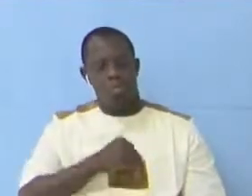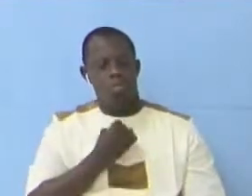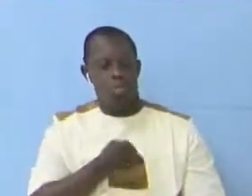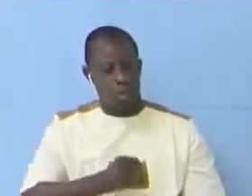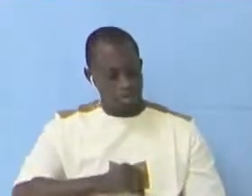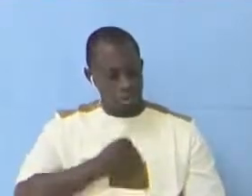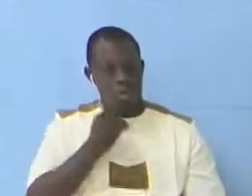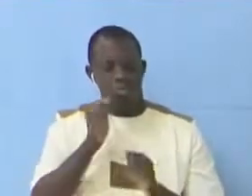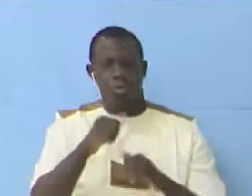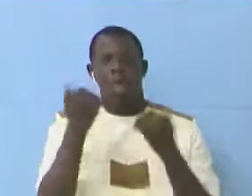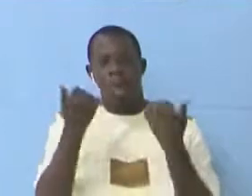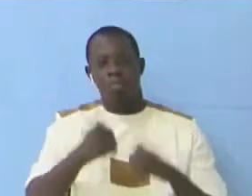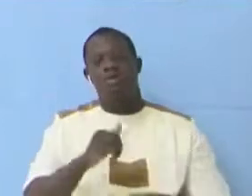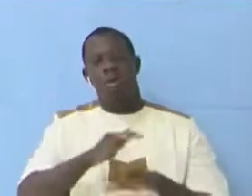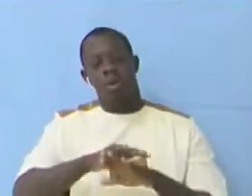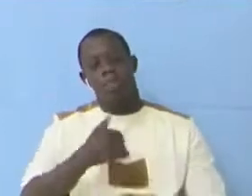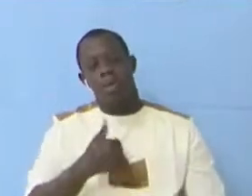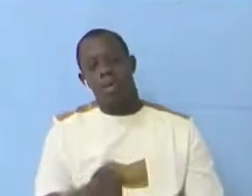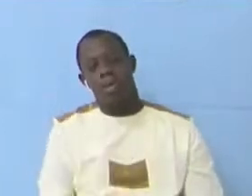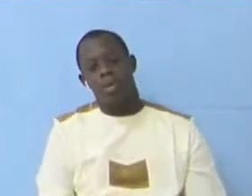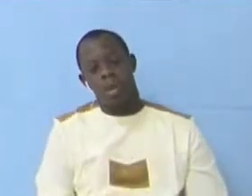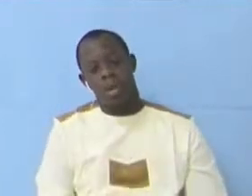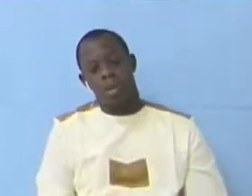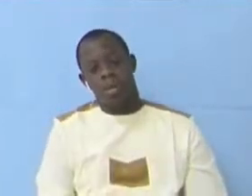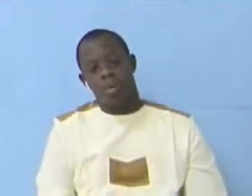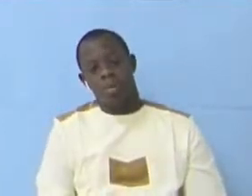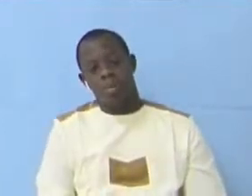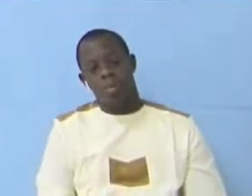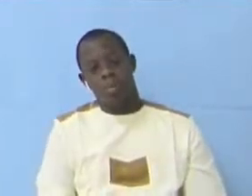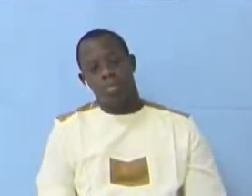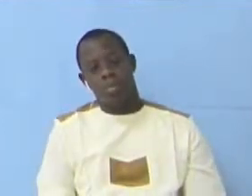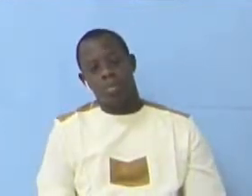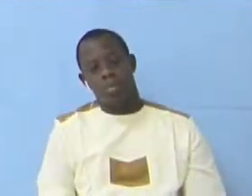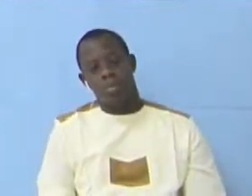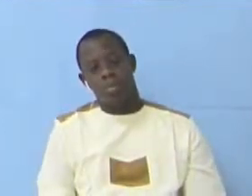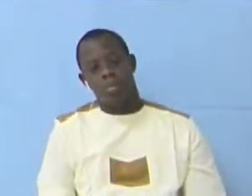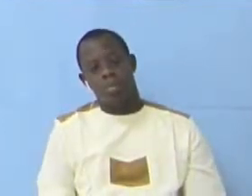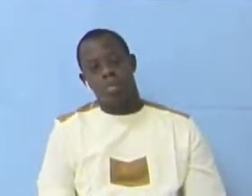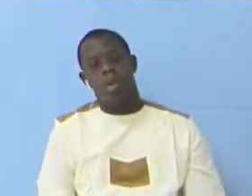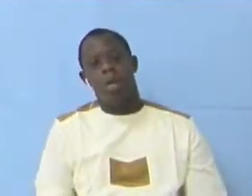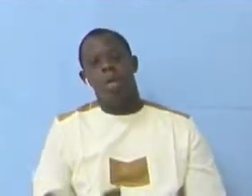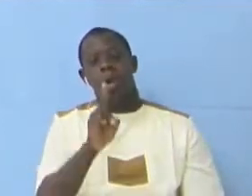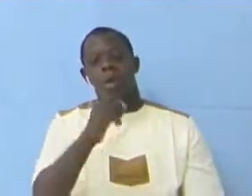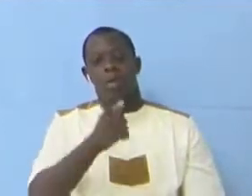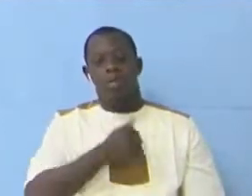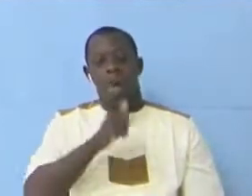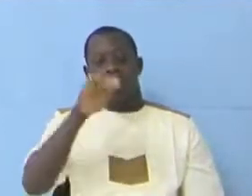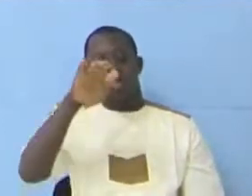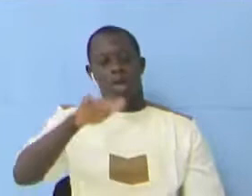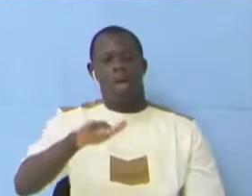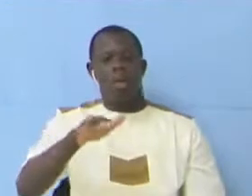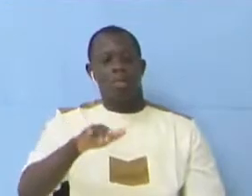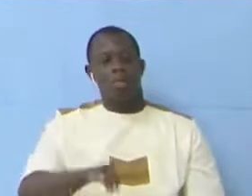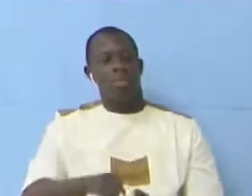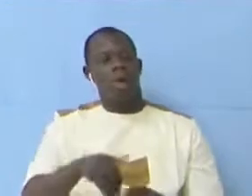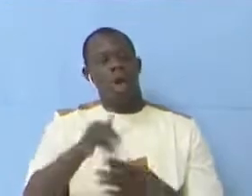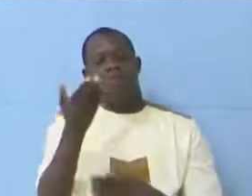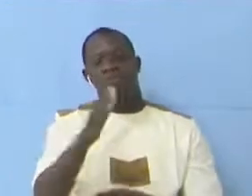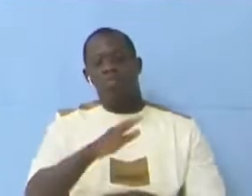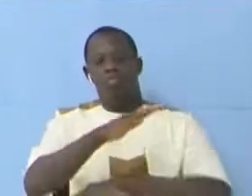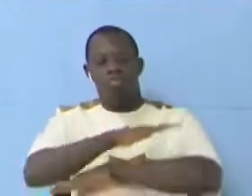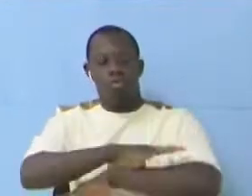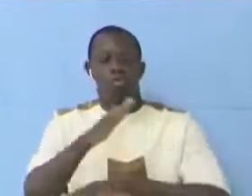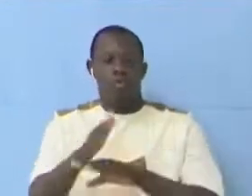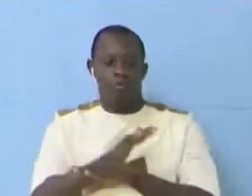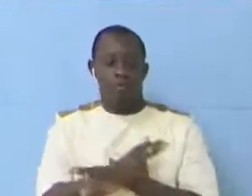la gàllankoore suma njaboot suma xol mën na fee tooy. One of my kids is out of school. Kenn si suma doom yi génnoon